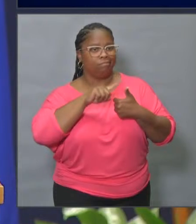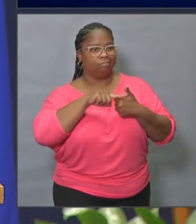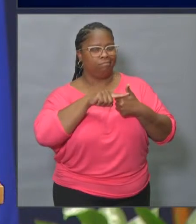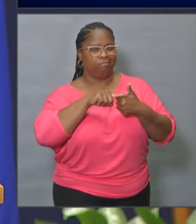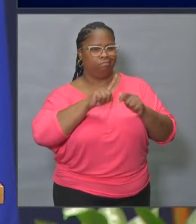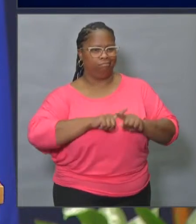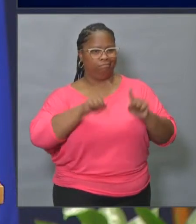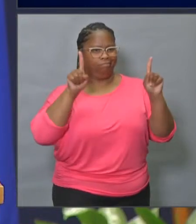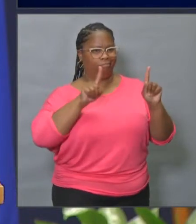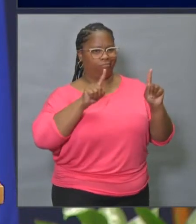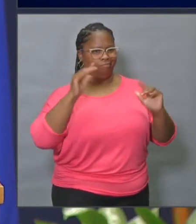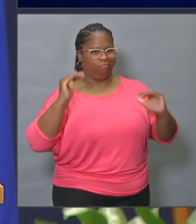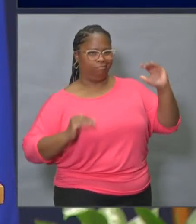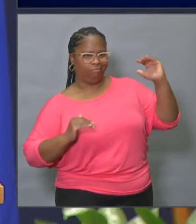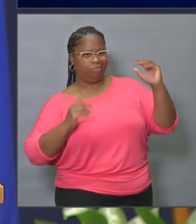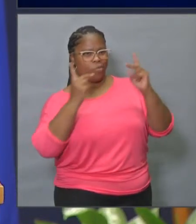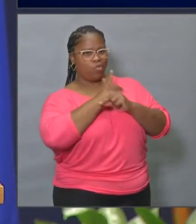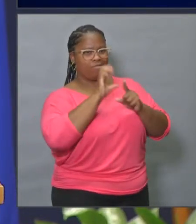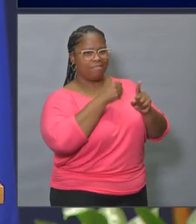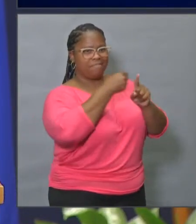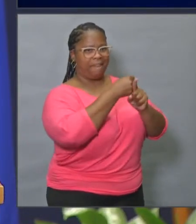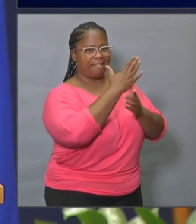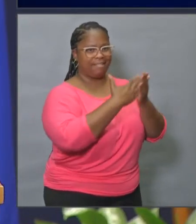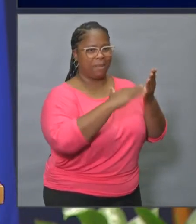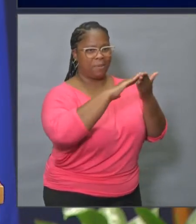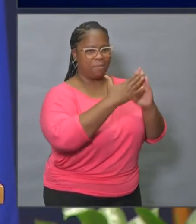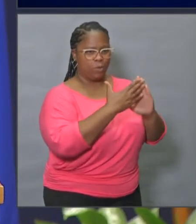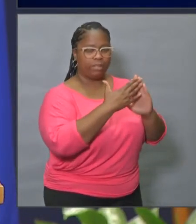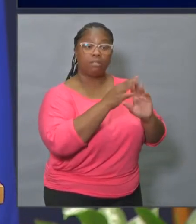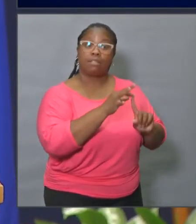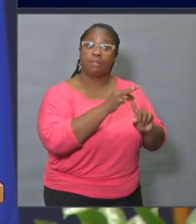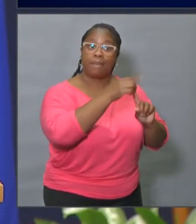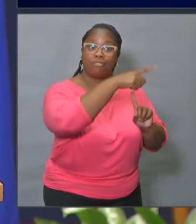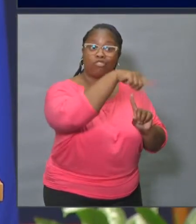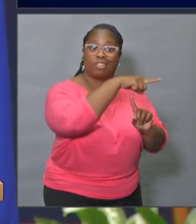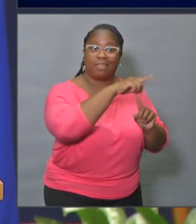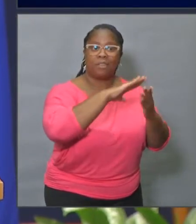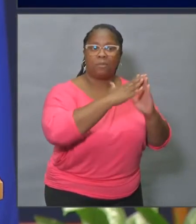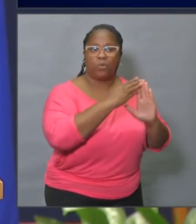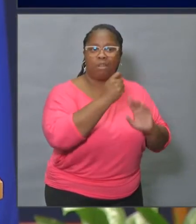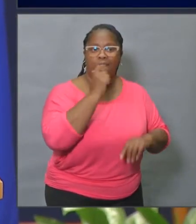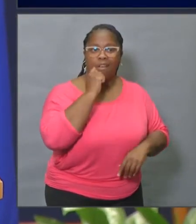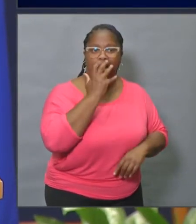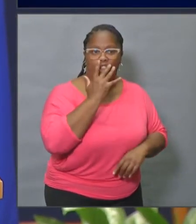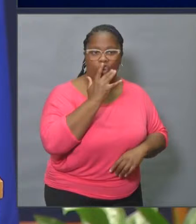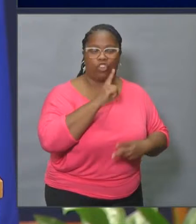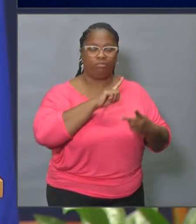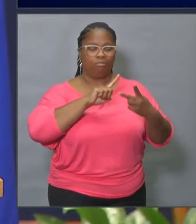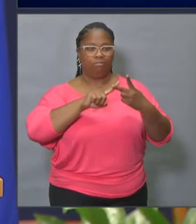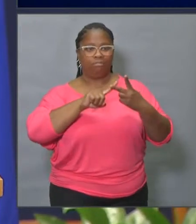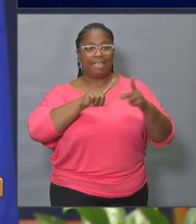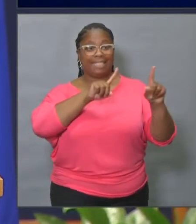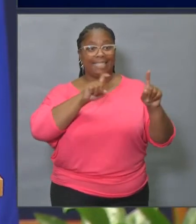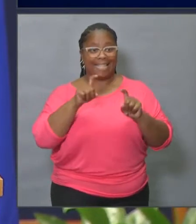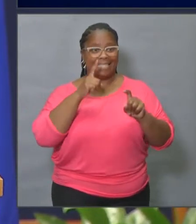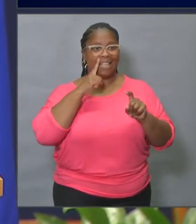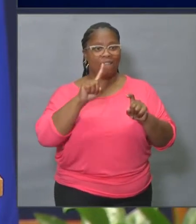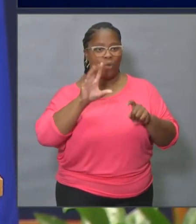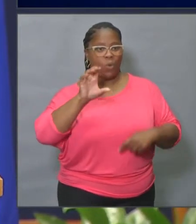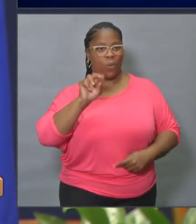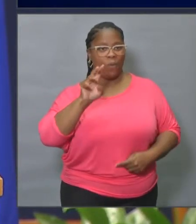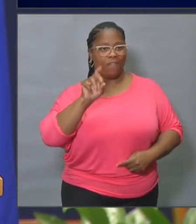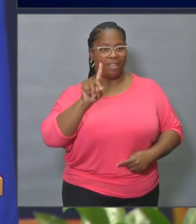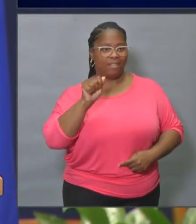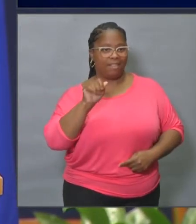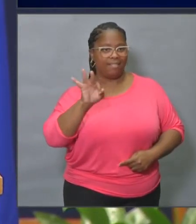how COVID-19 is affecting certain communities, especially communities of color, testing for COVID-19, and